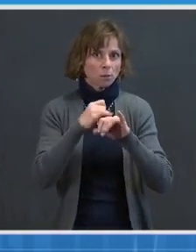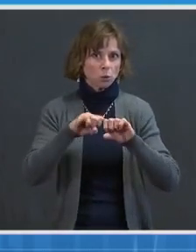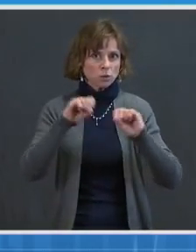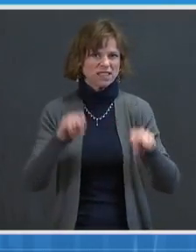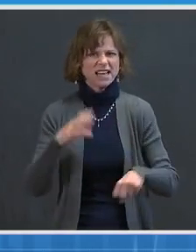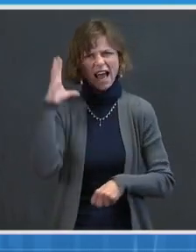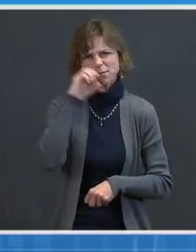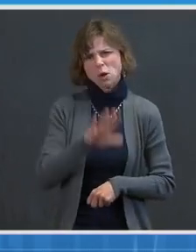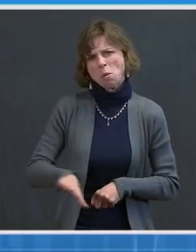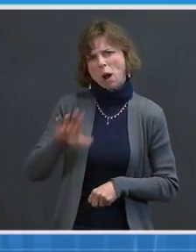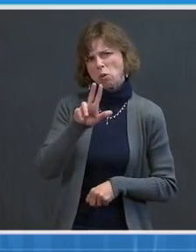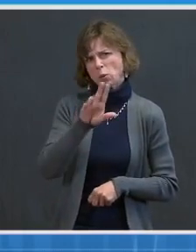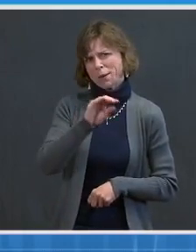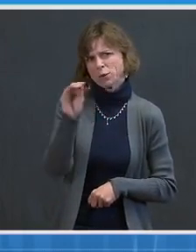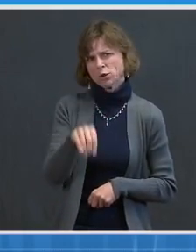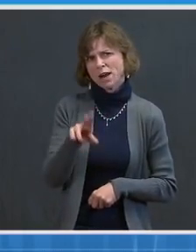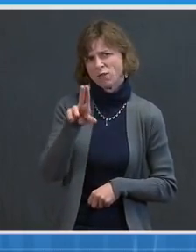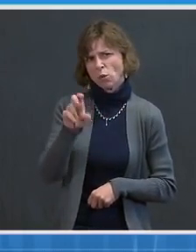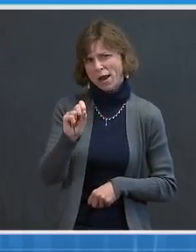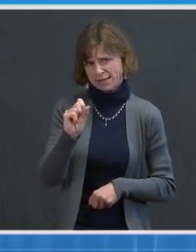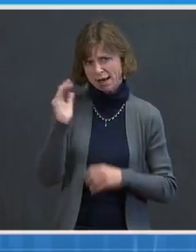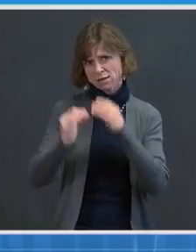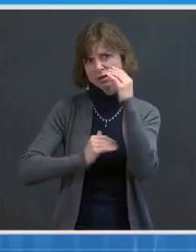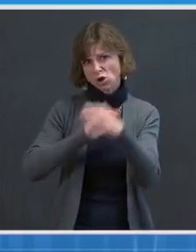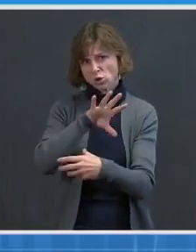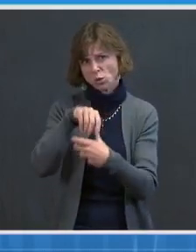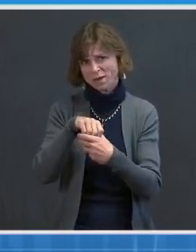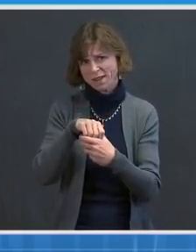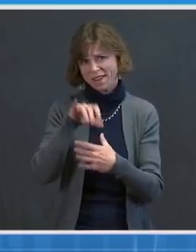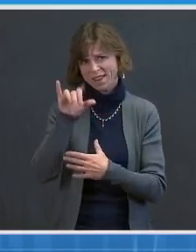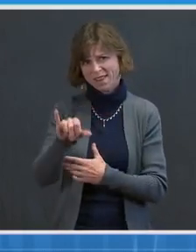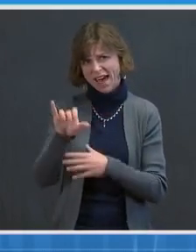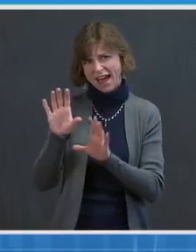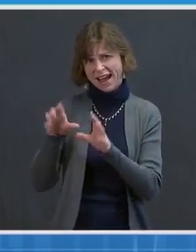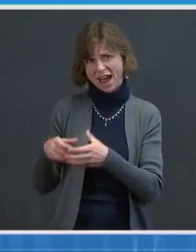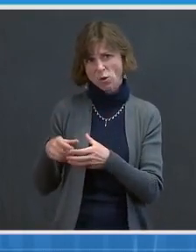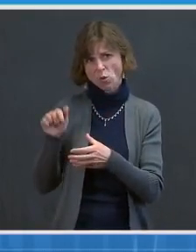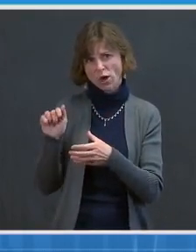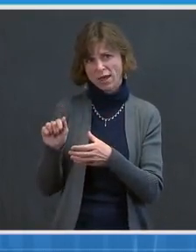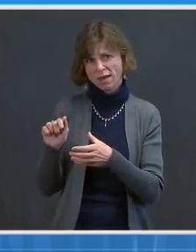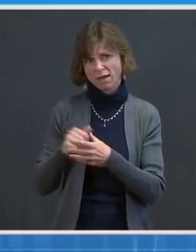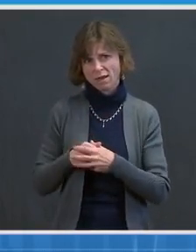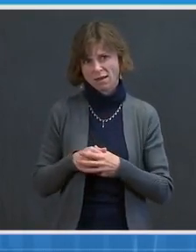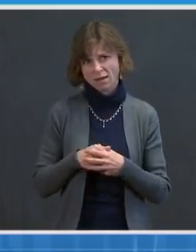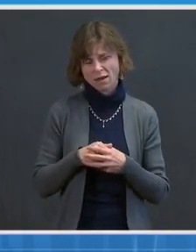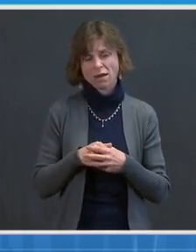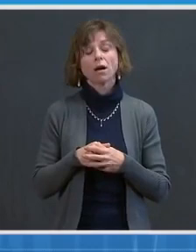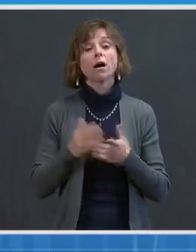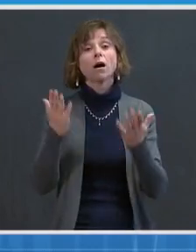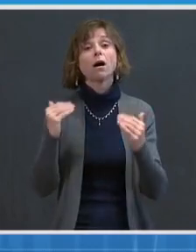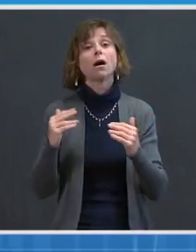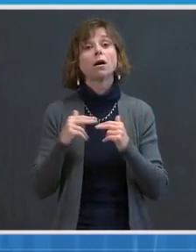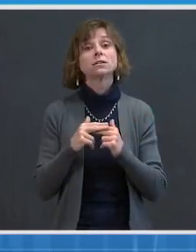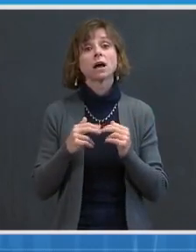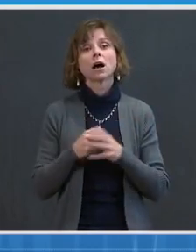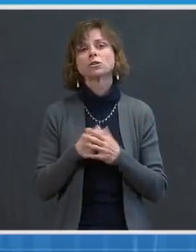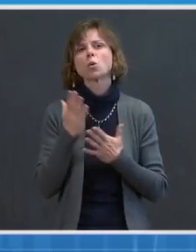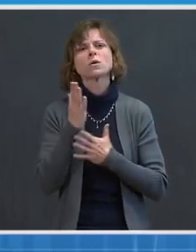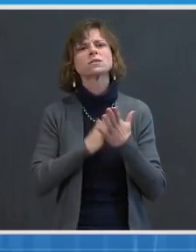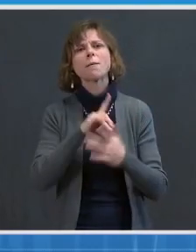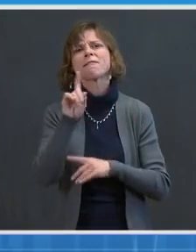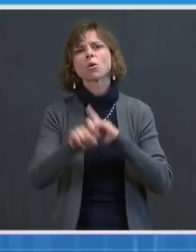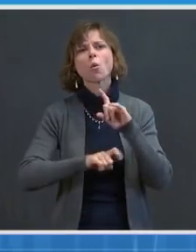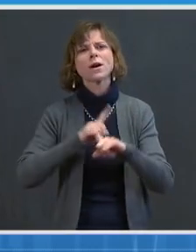of US adults fall within that category. Next slide. So what are some of the questions that we